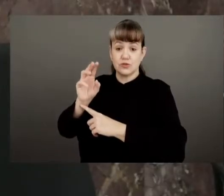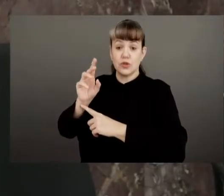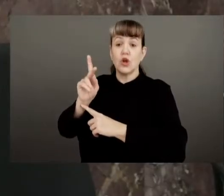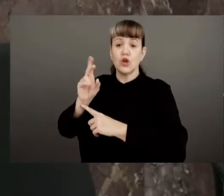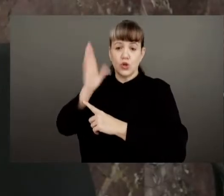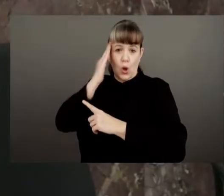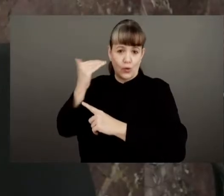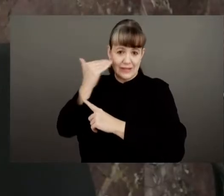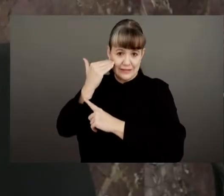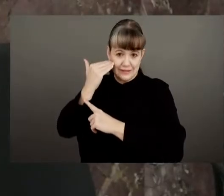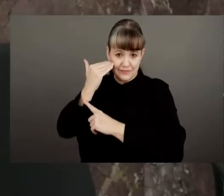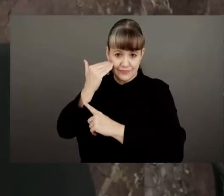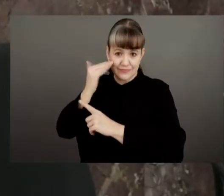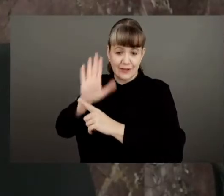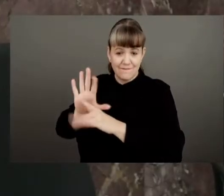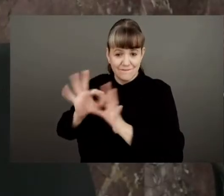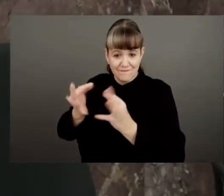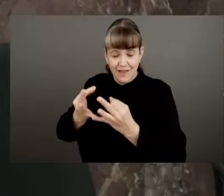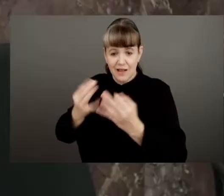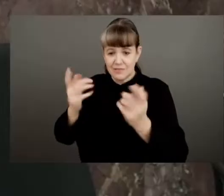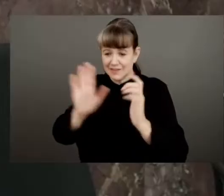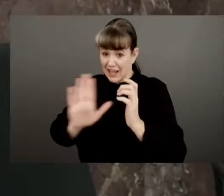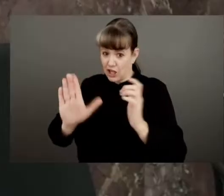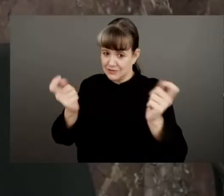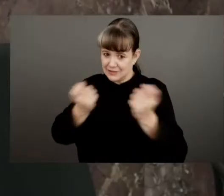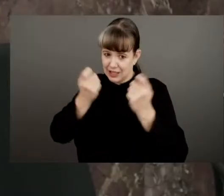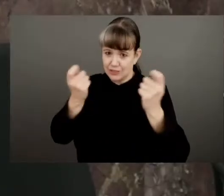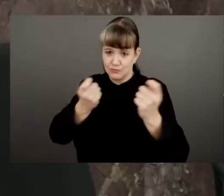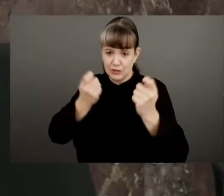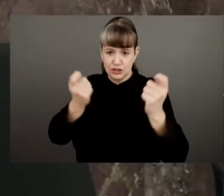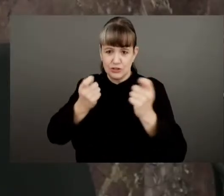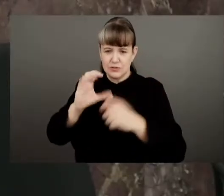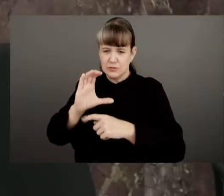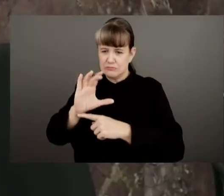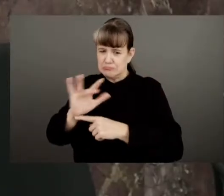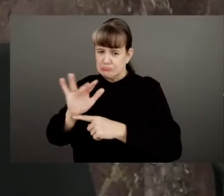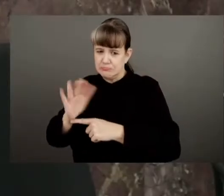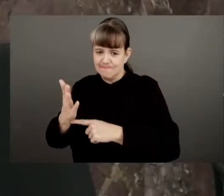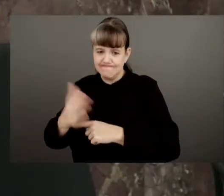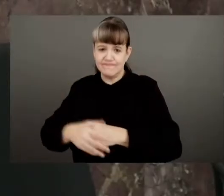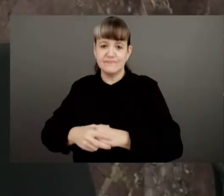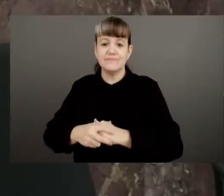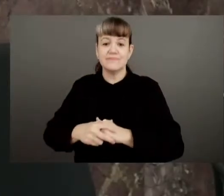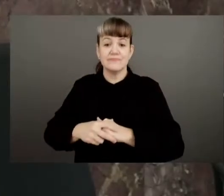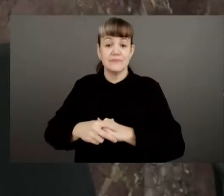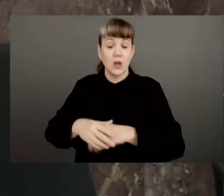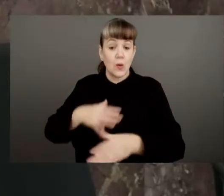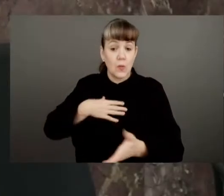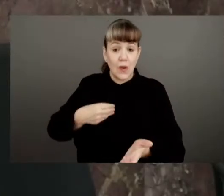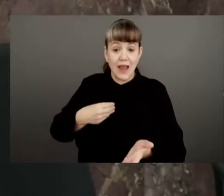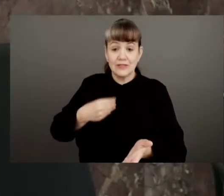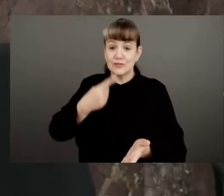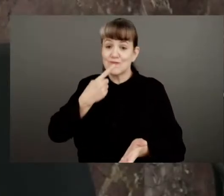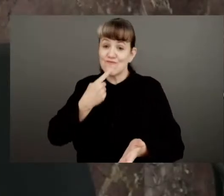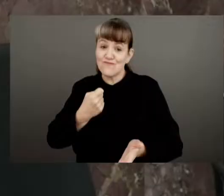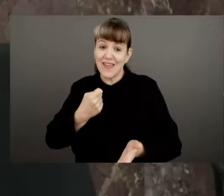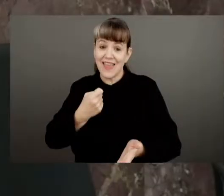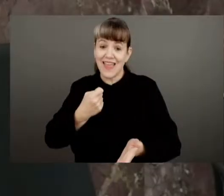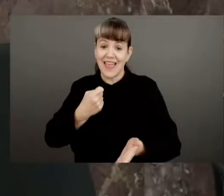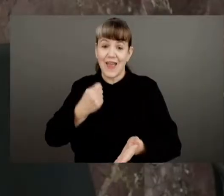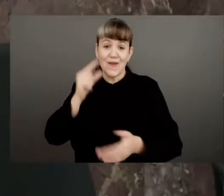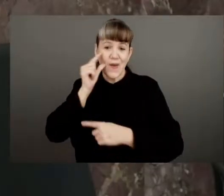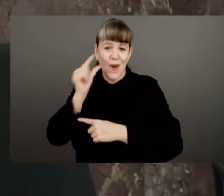will see the vibrant red and gold Lunar New Year celebrations welcoming a new beginning.